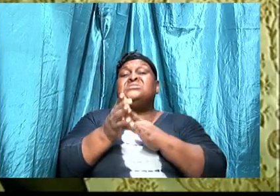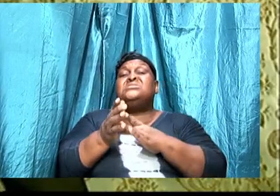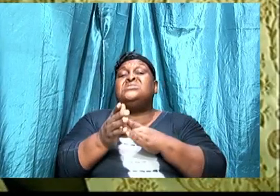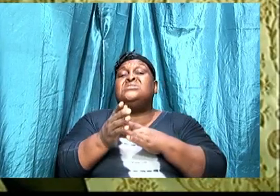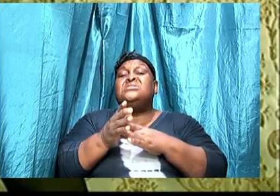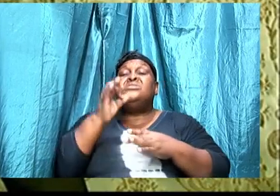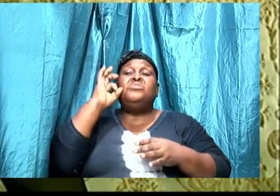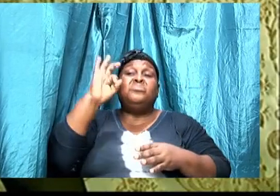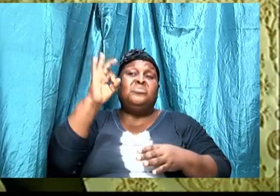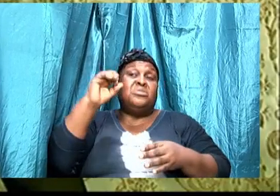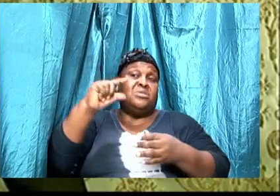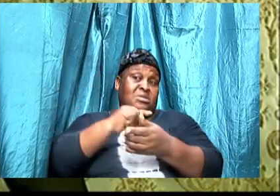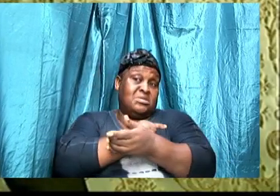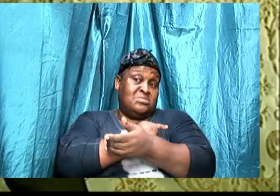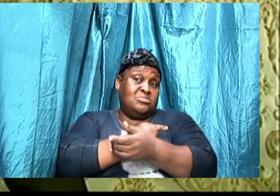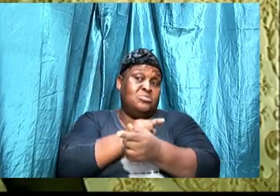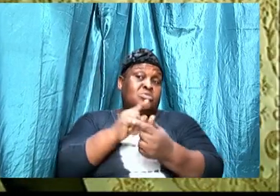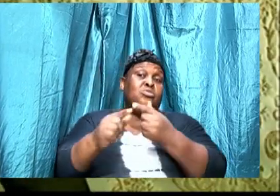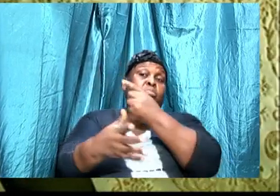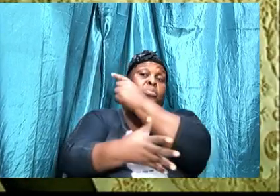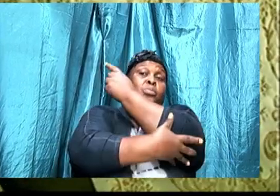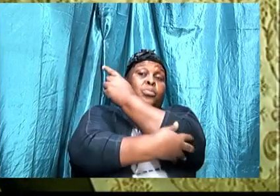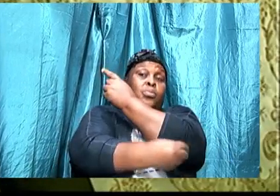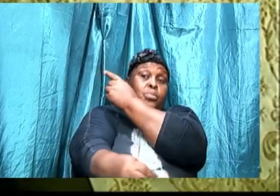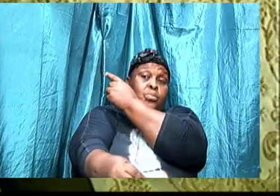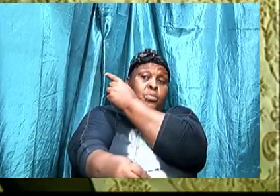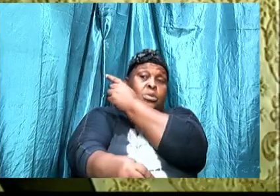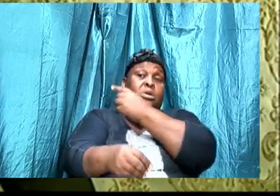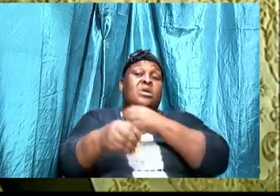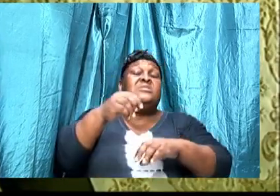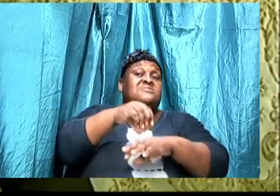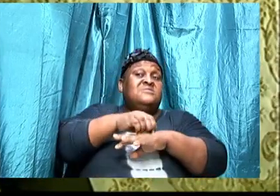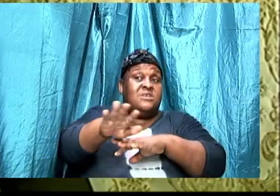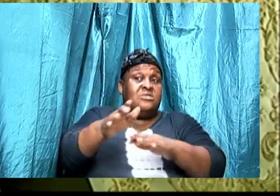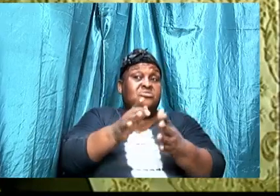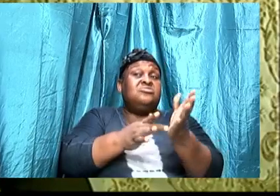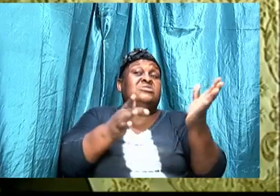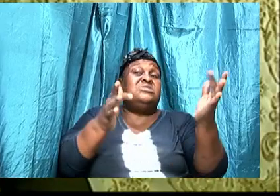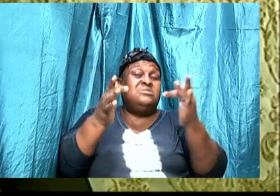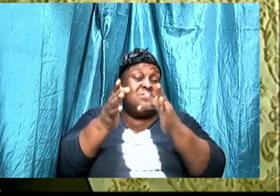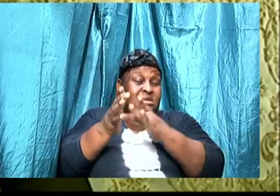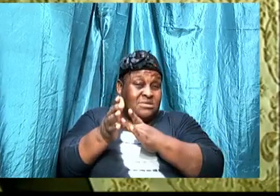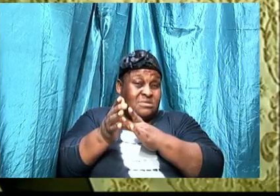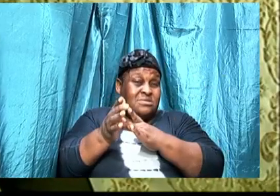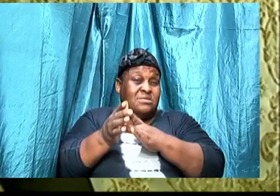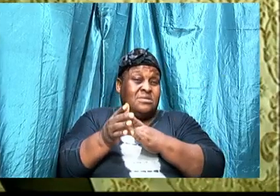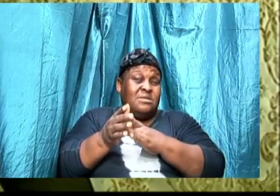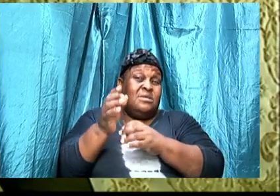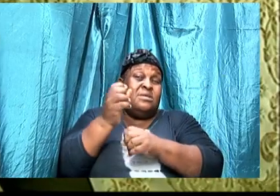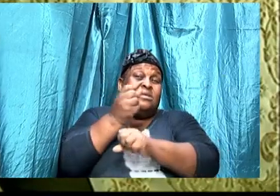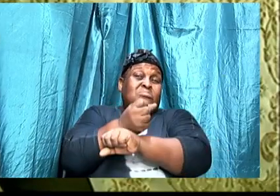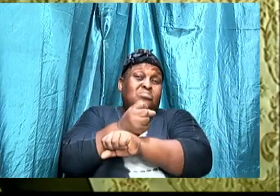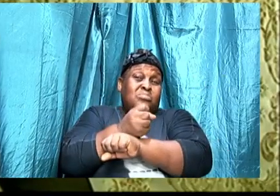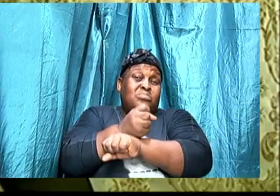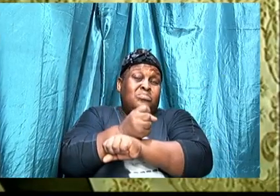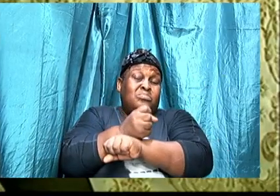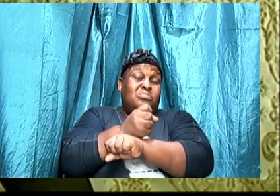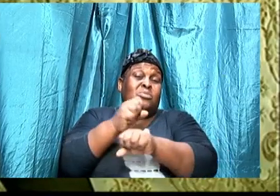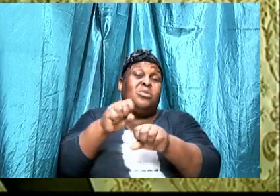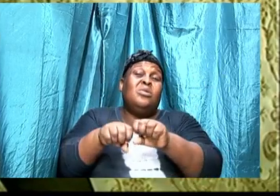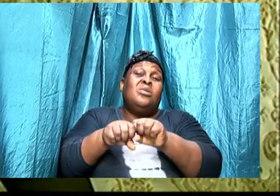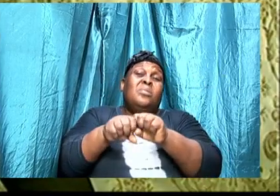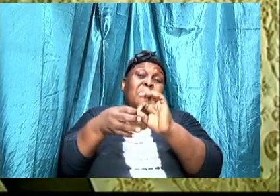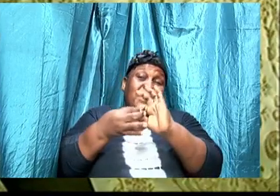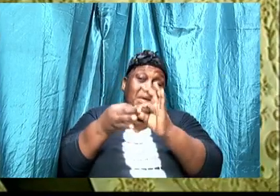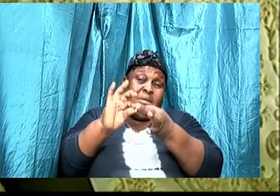to preach the gospel to the poor. He has sent him, you know, to bind up the brokenhearted,